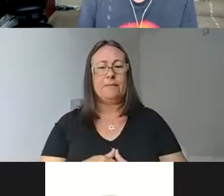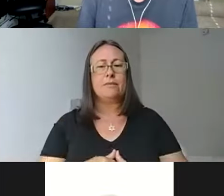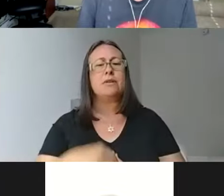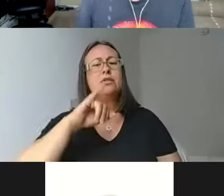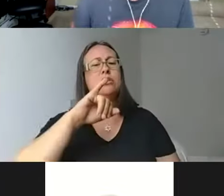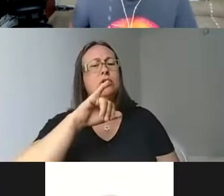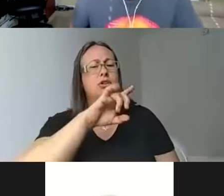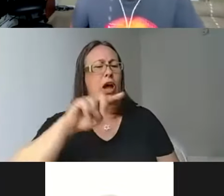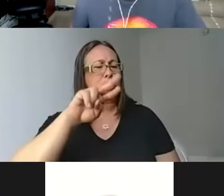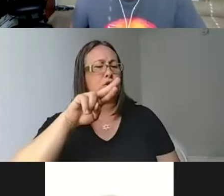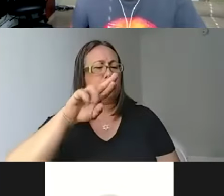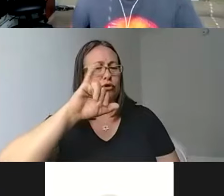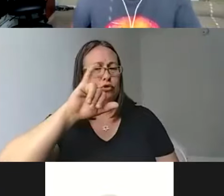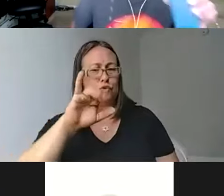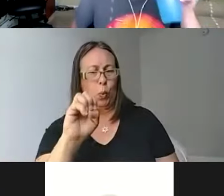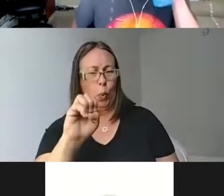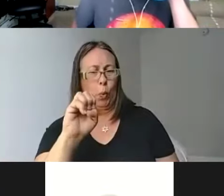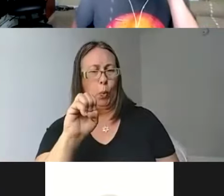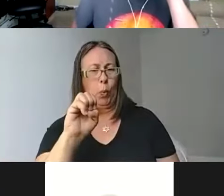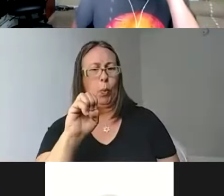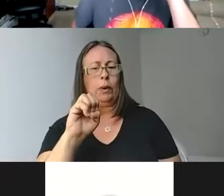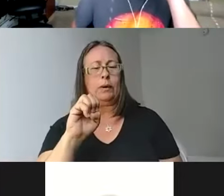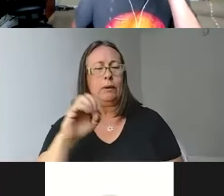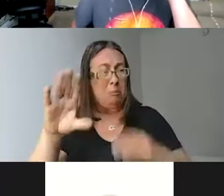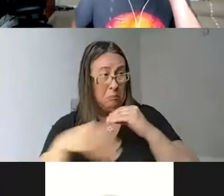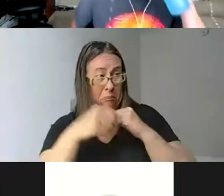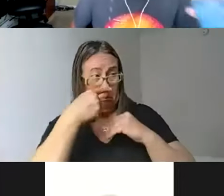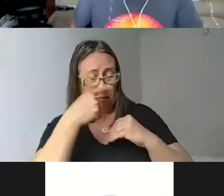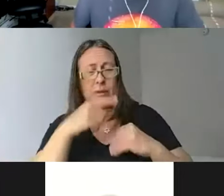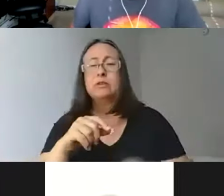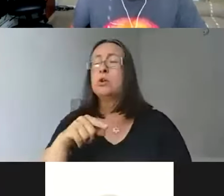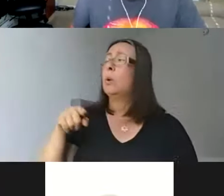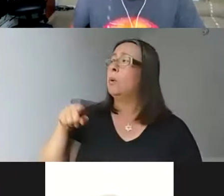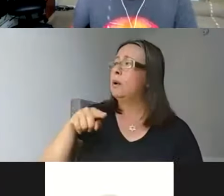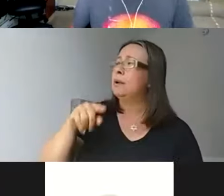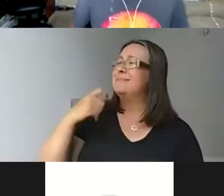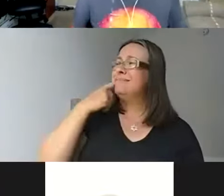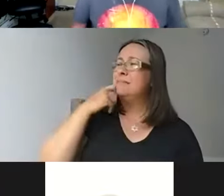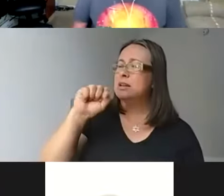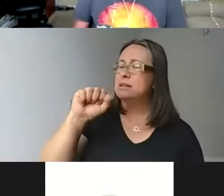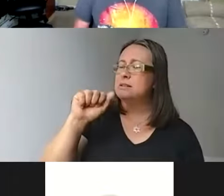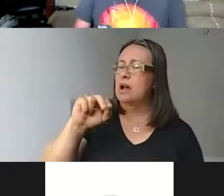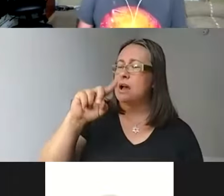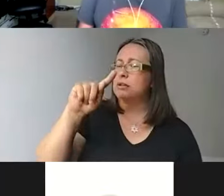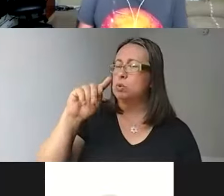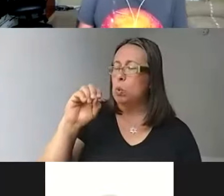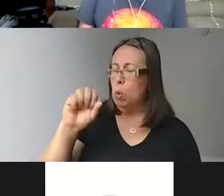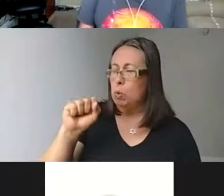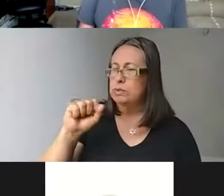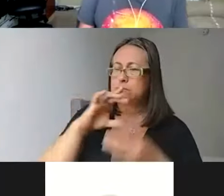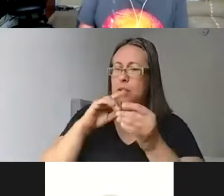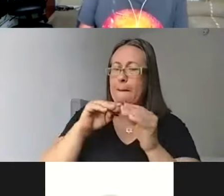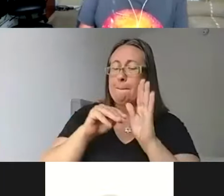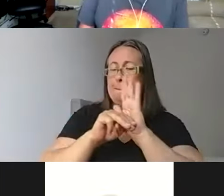Yeah. Can I add one thing there, Santos? Yeah. So Santos mentioned a model of how Sonic Hedgehog could be